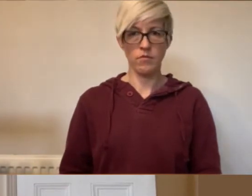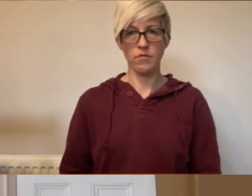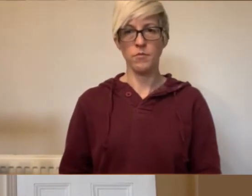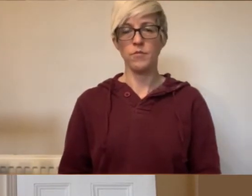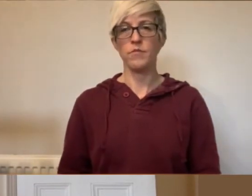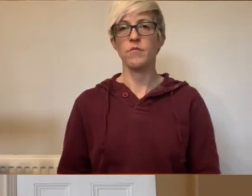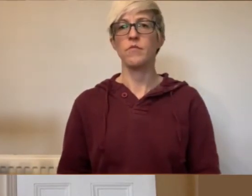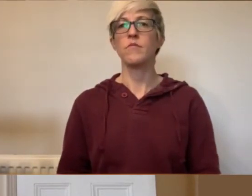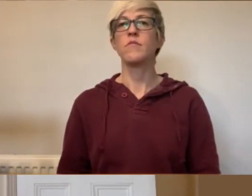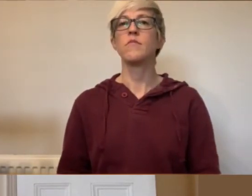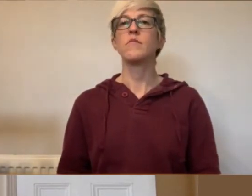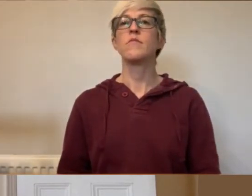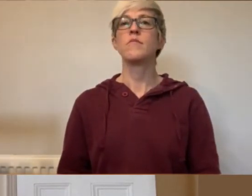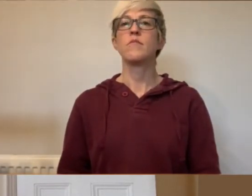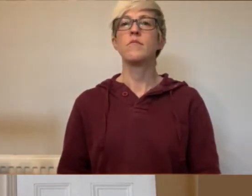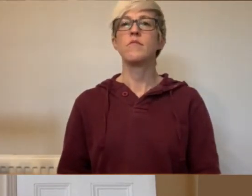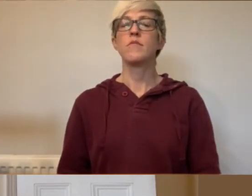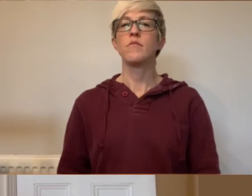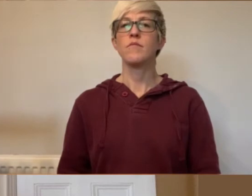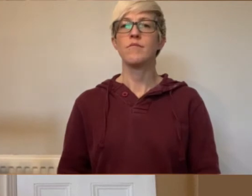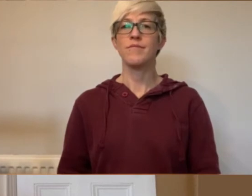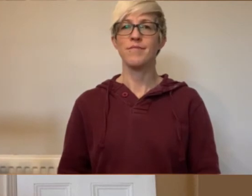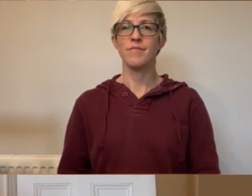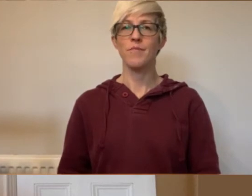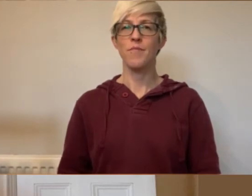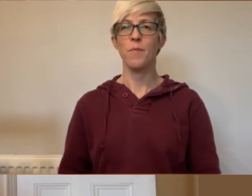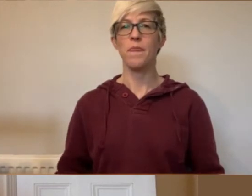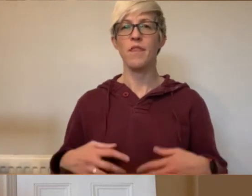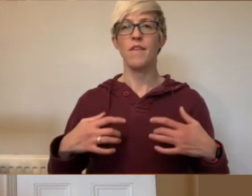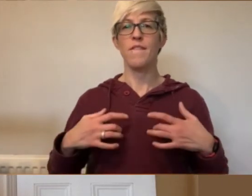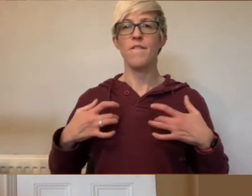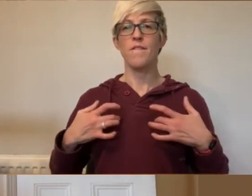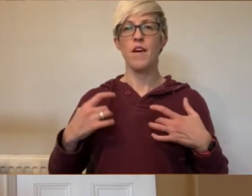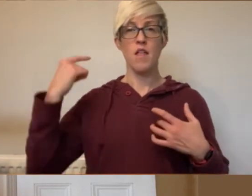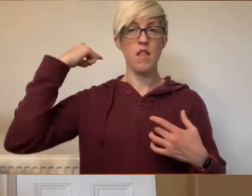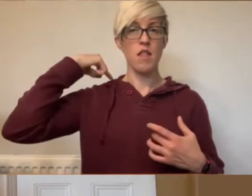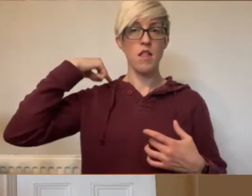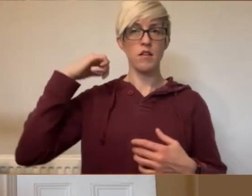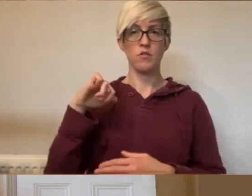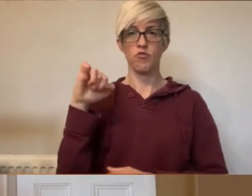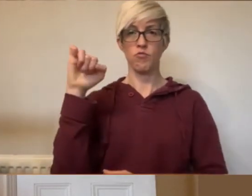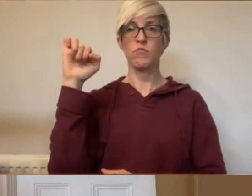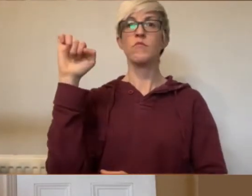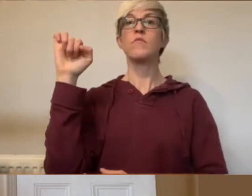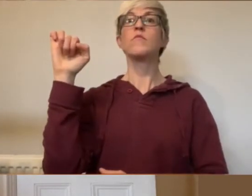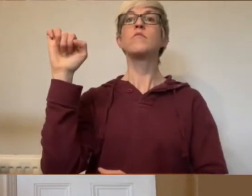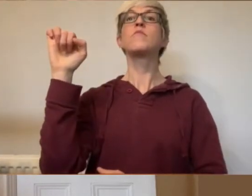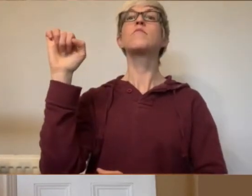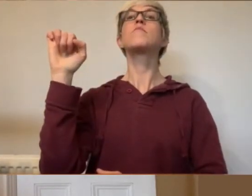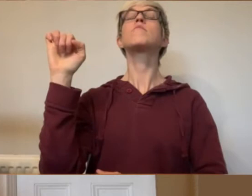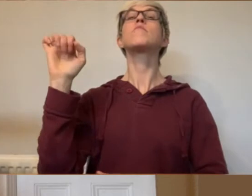And slowly coming back to the center. Feel that length in the spine, so the top of the head